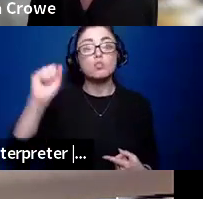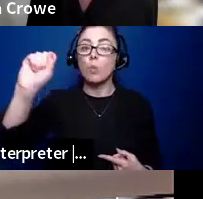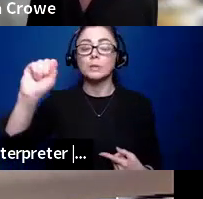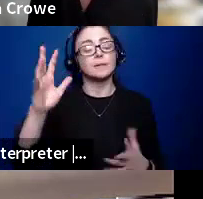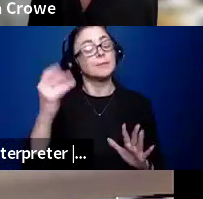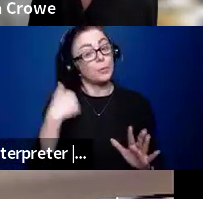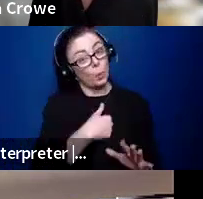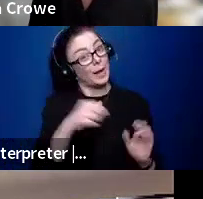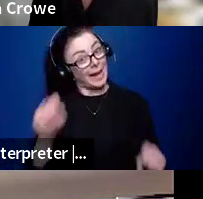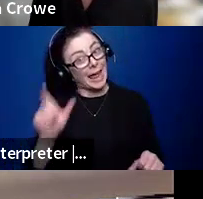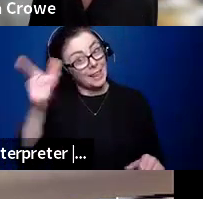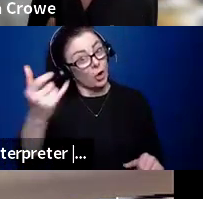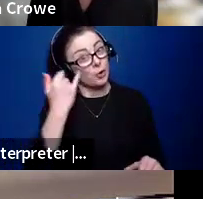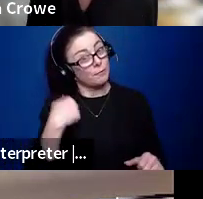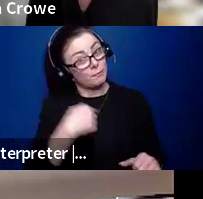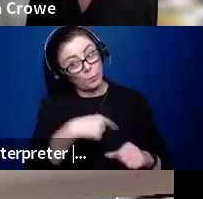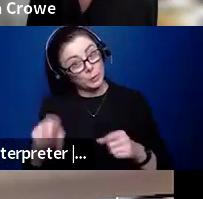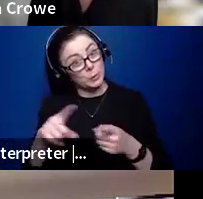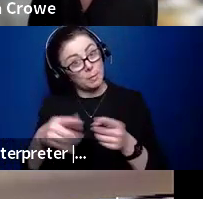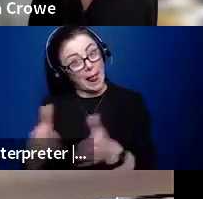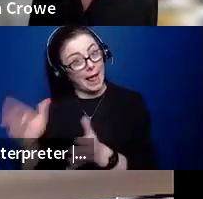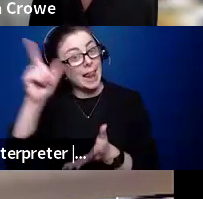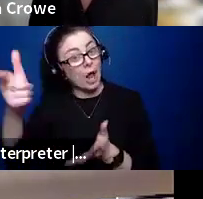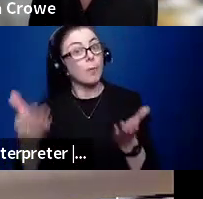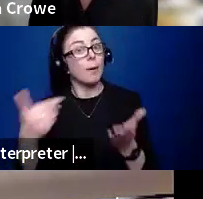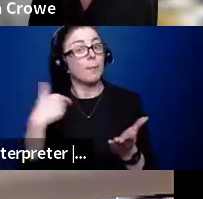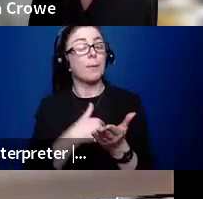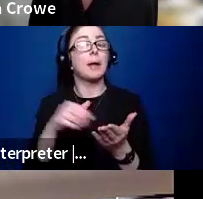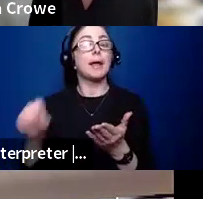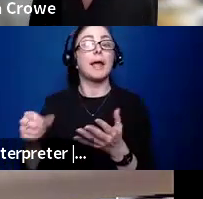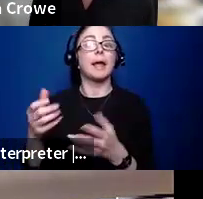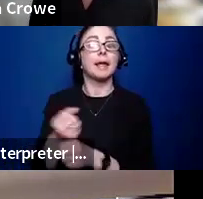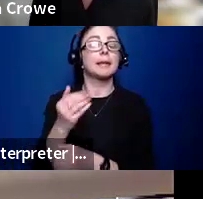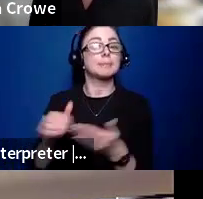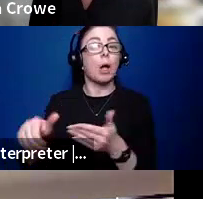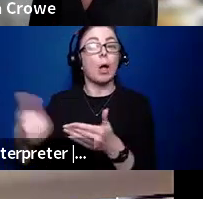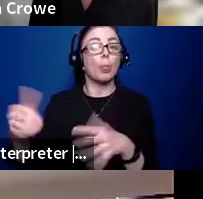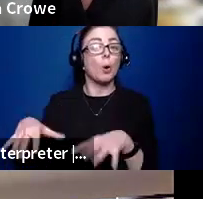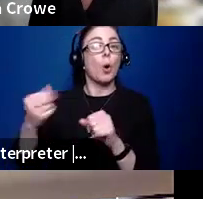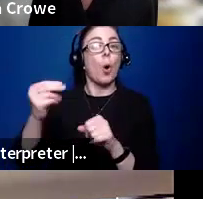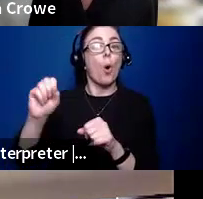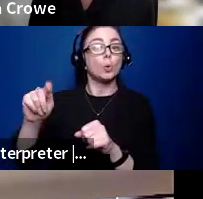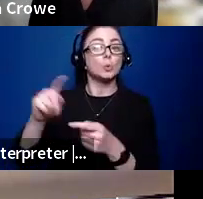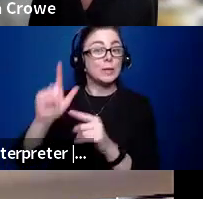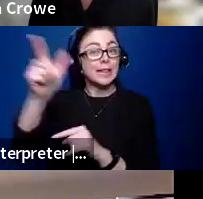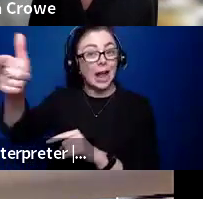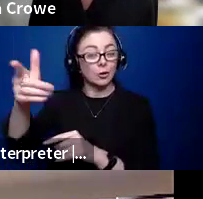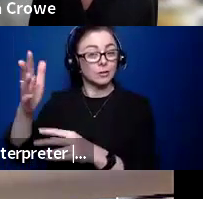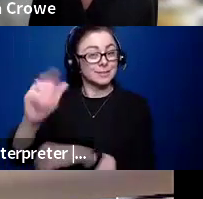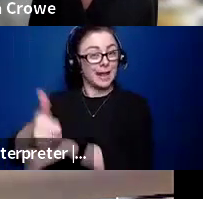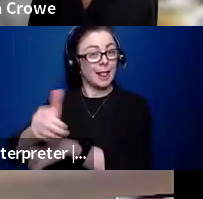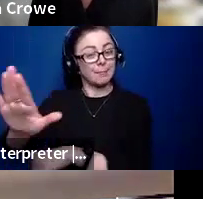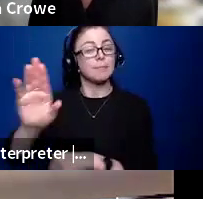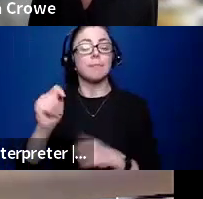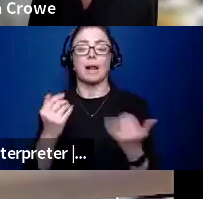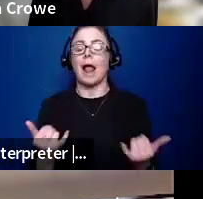to organize those. Maybe we can solicit some other hosts from this group. But we really, again, want to gather